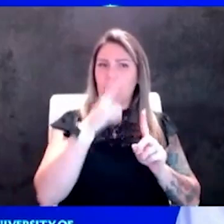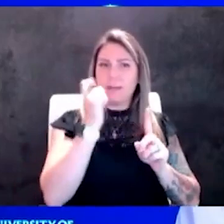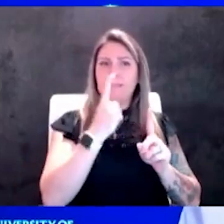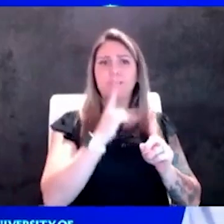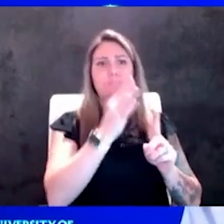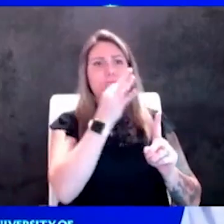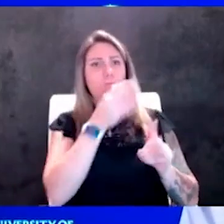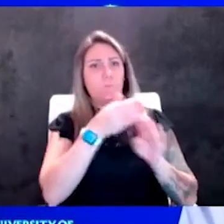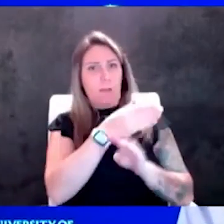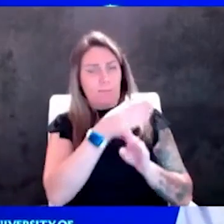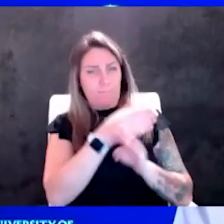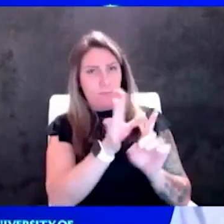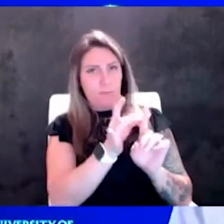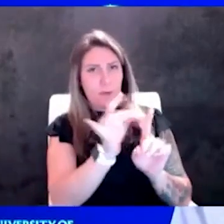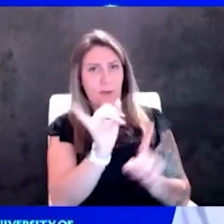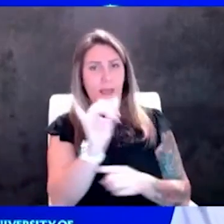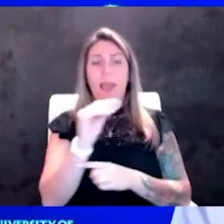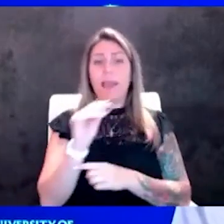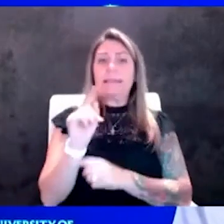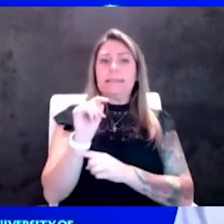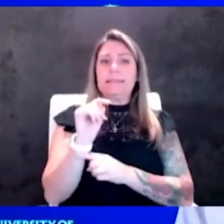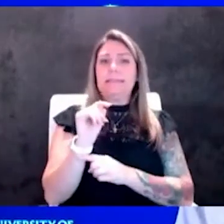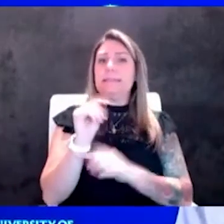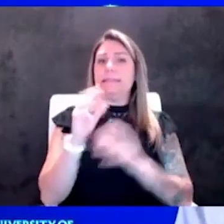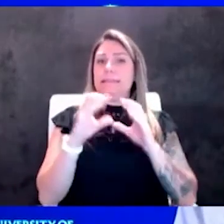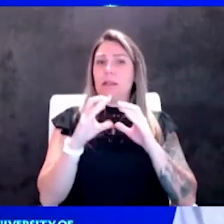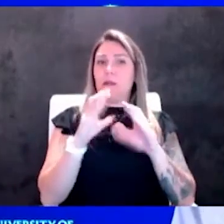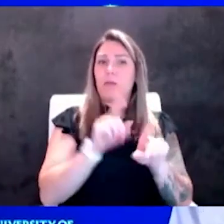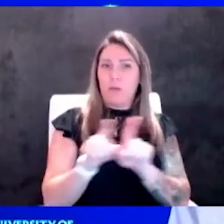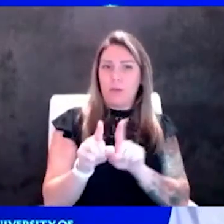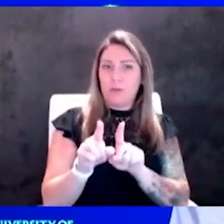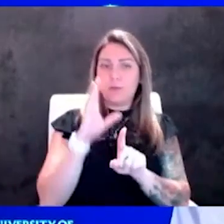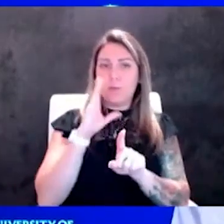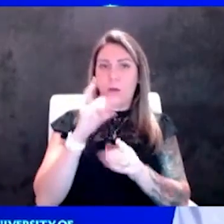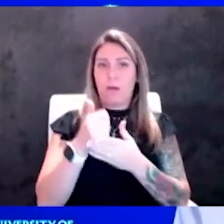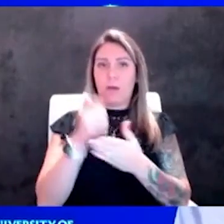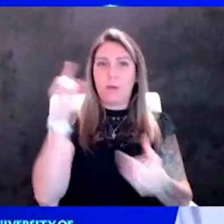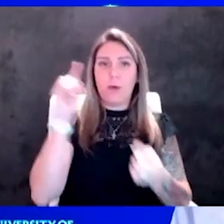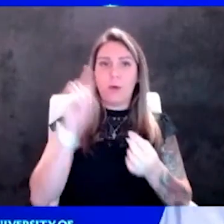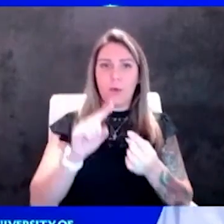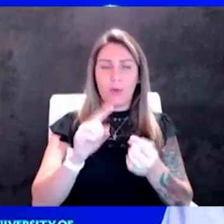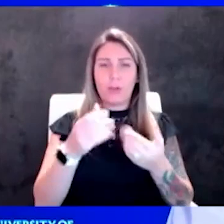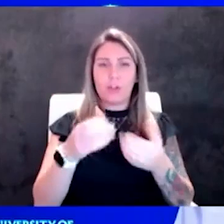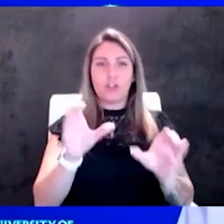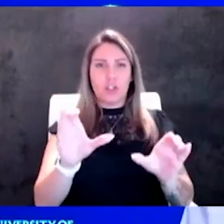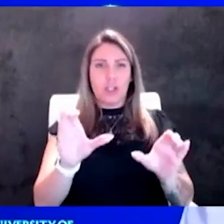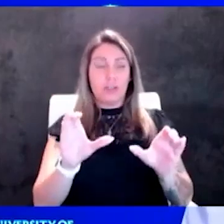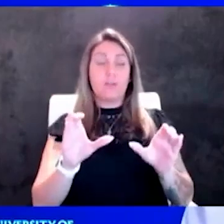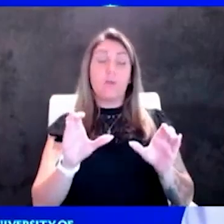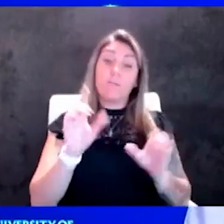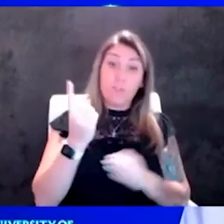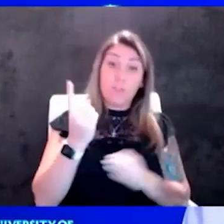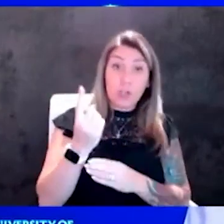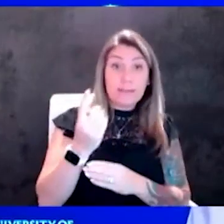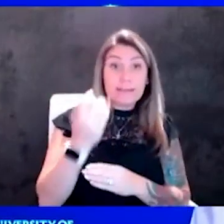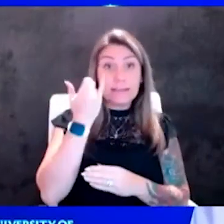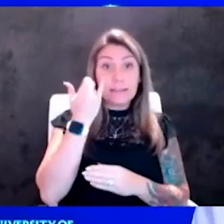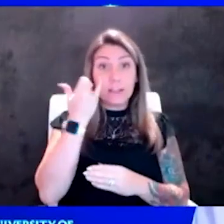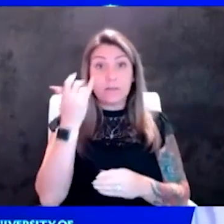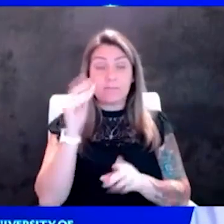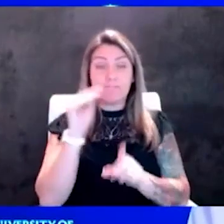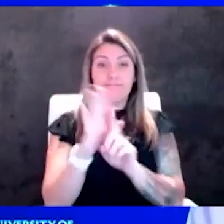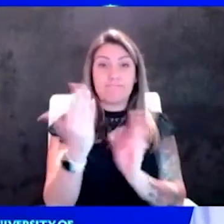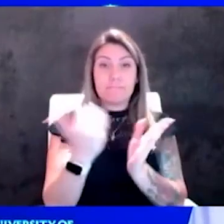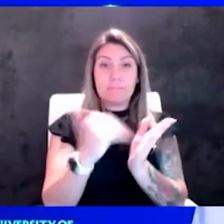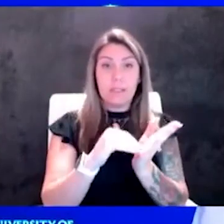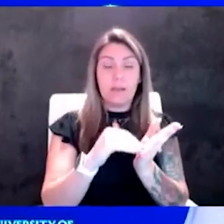well as those T cells as well. So that will help reduce the chance that, number one, if you are re-exposed, you will become